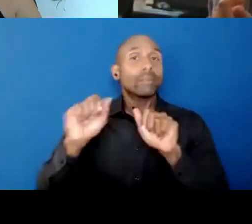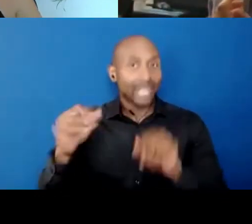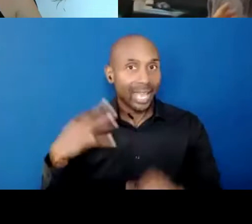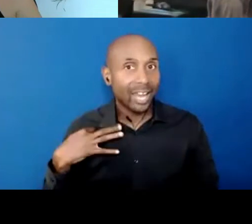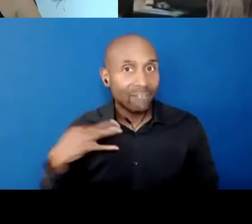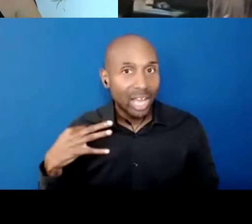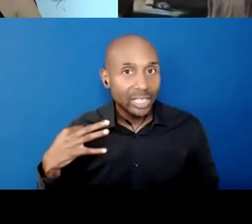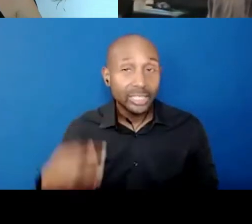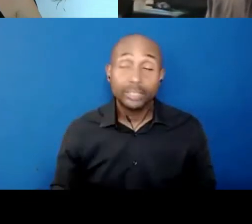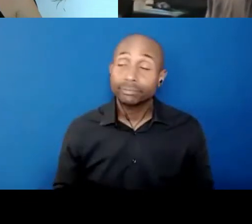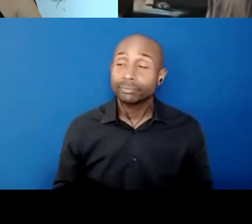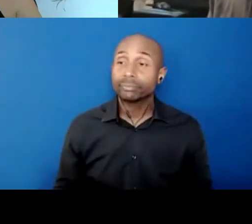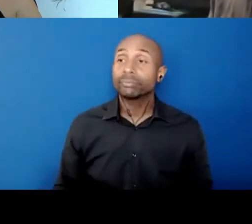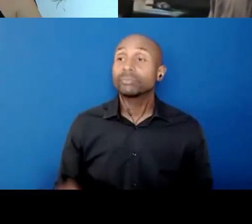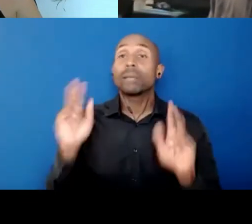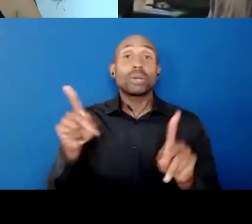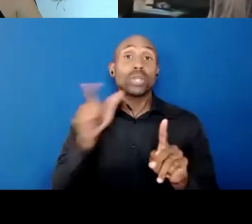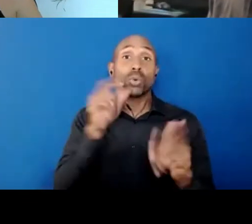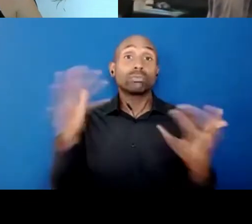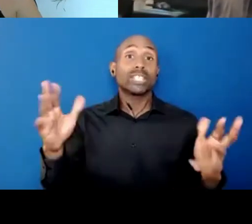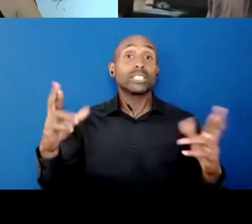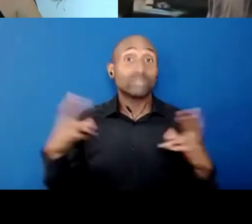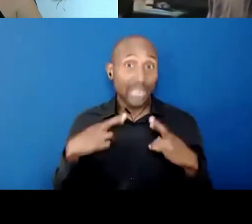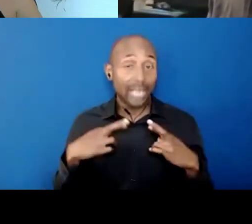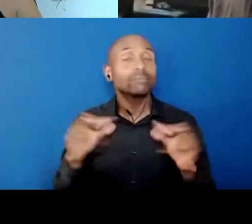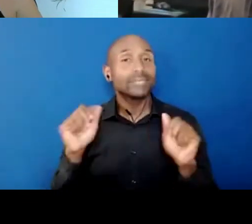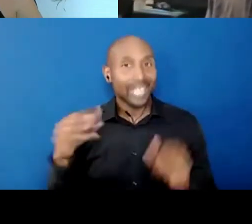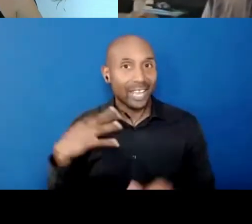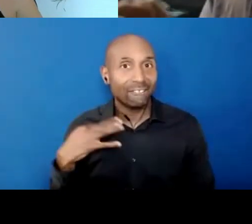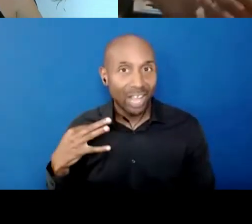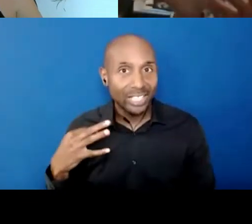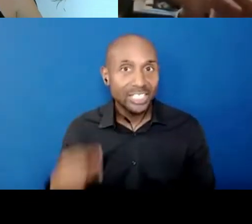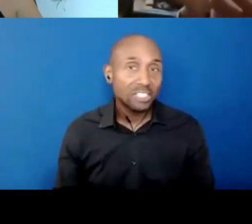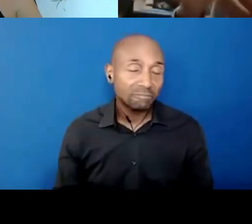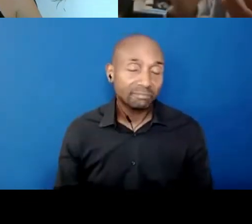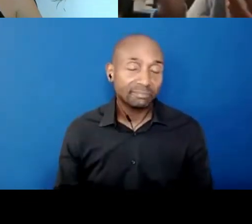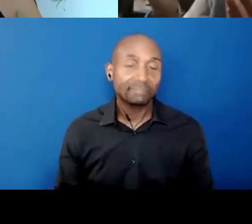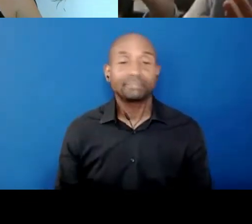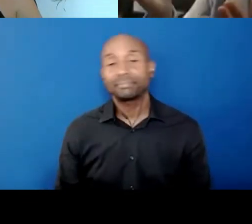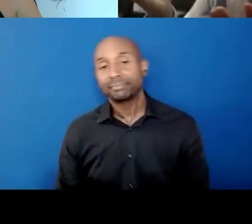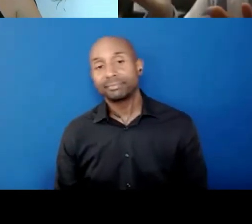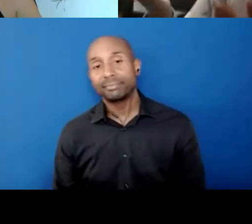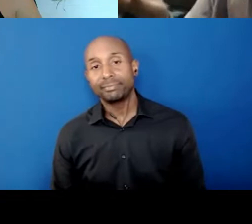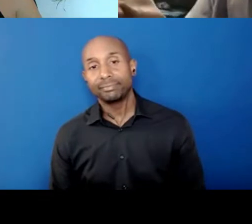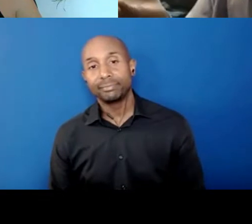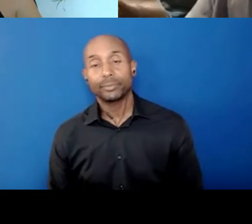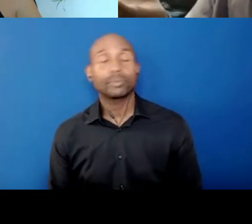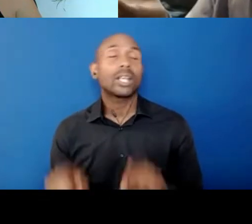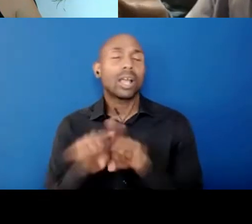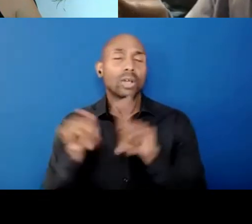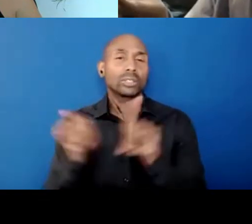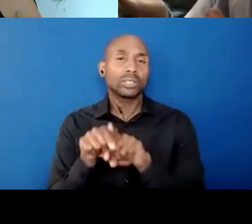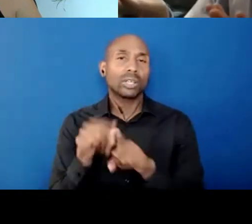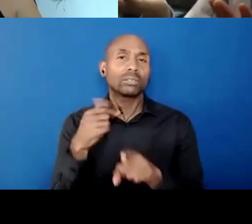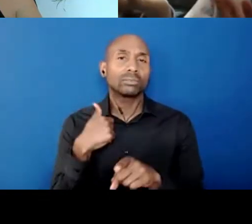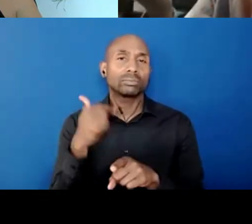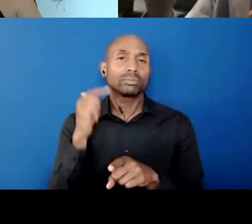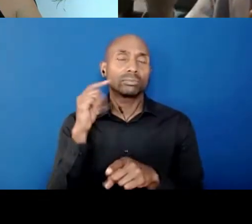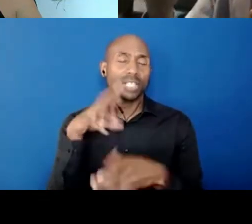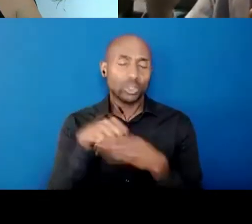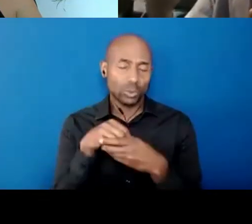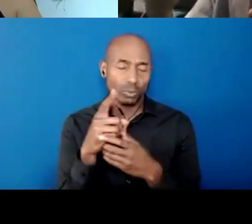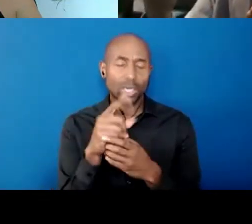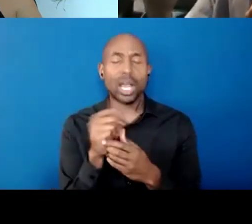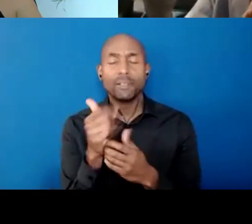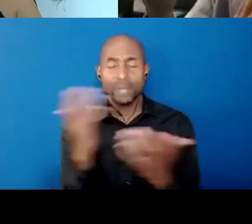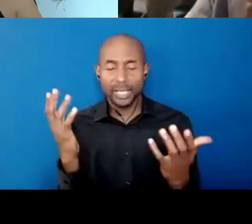in retirement. And apart from that, I would just tell you that a few years ago, we actually put out another version of